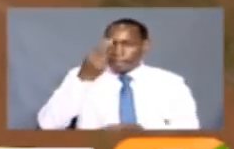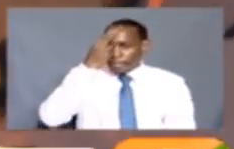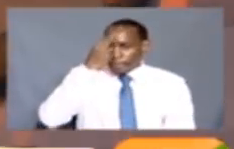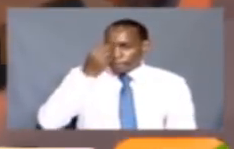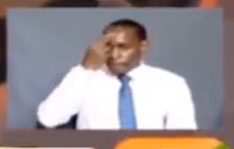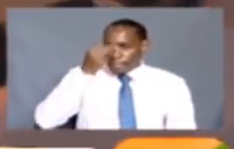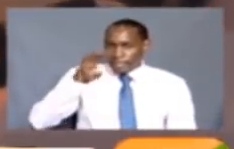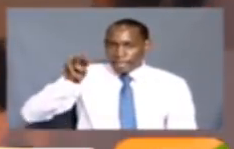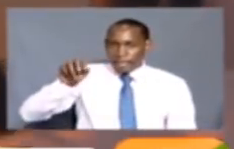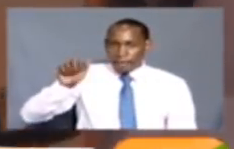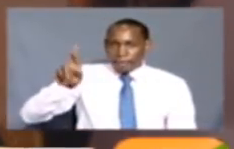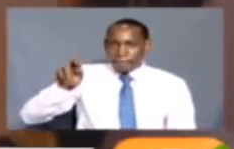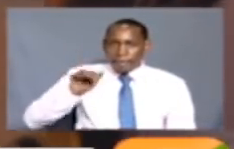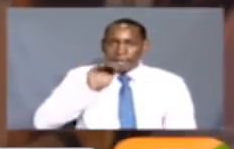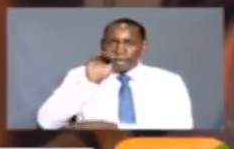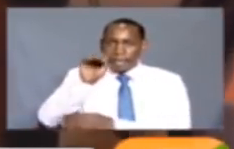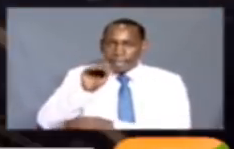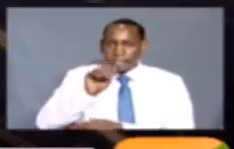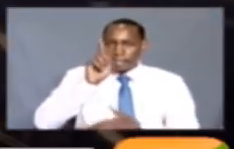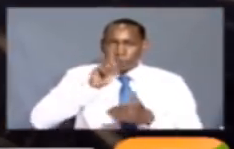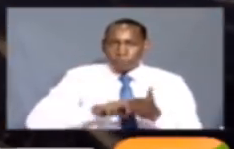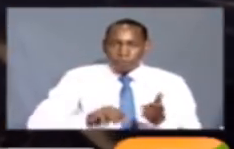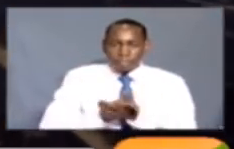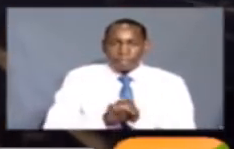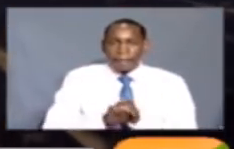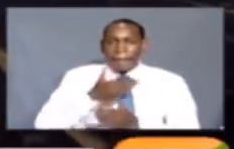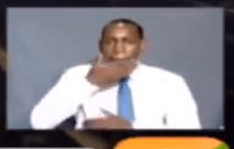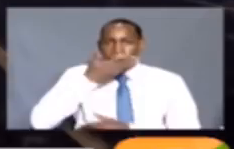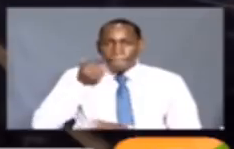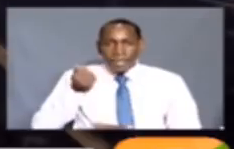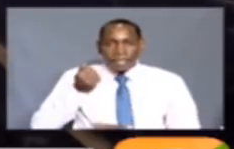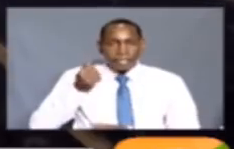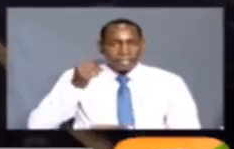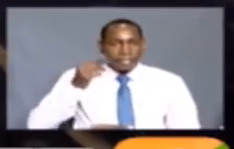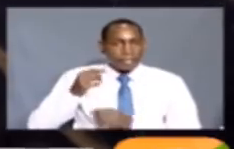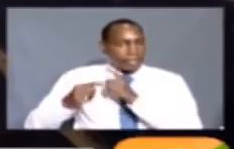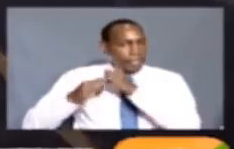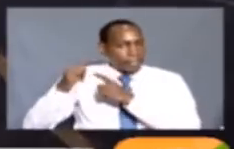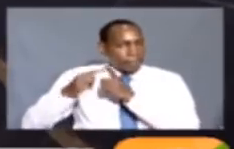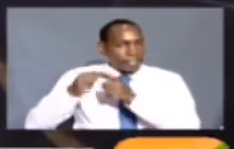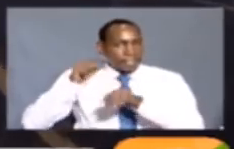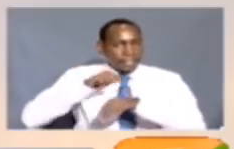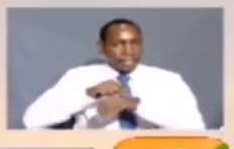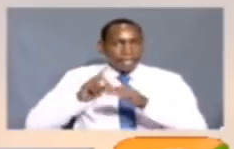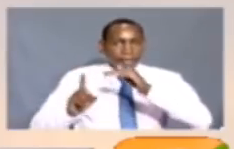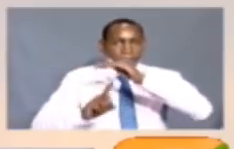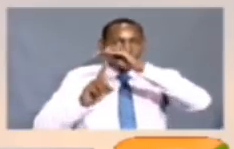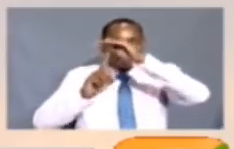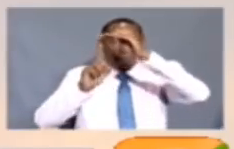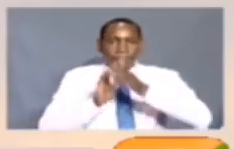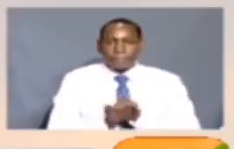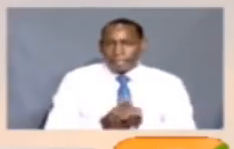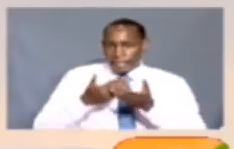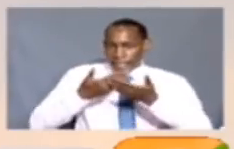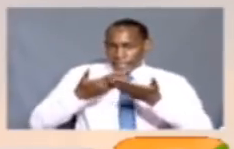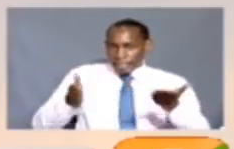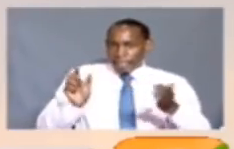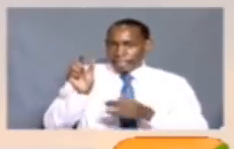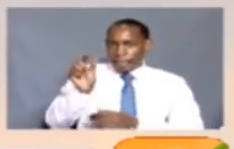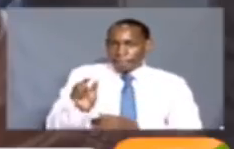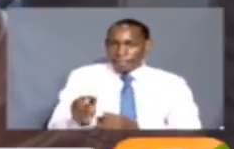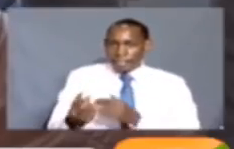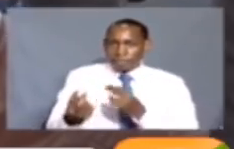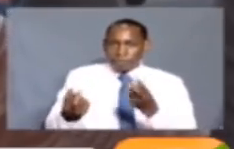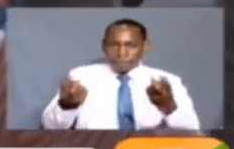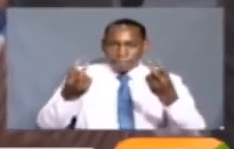I ask Riz what are his most memorable experiences in the open sky. For anybody watching this, what would